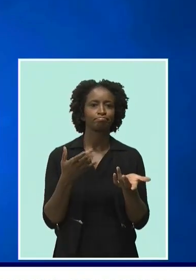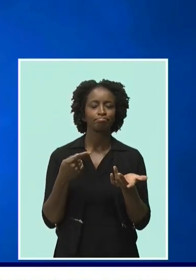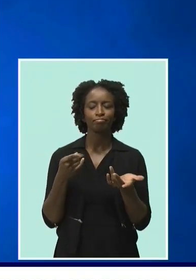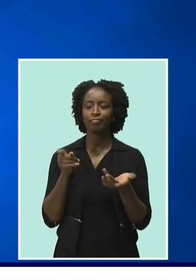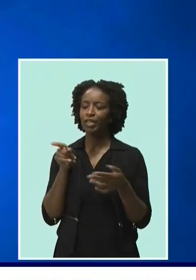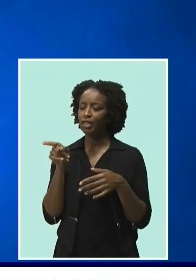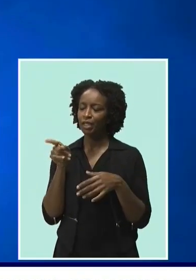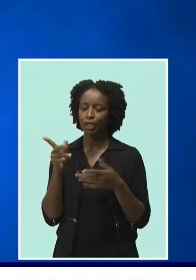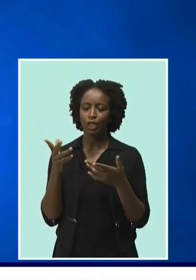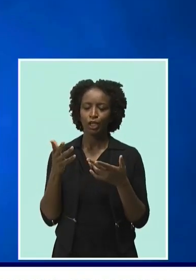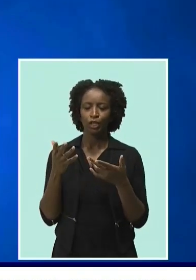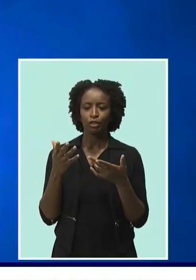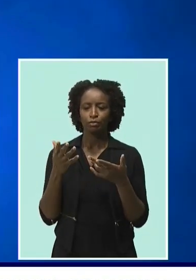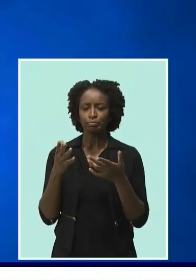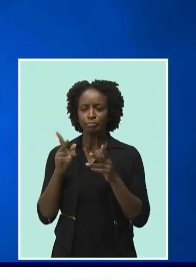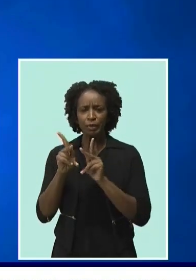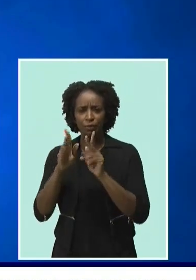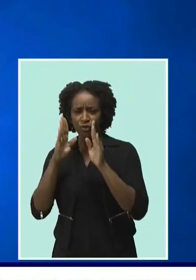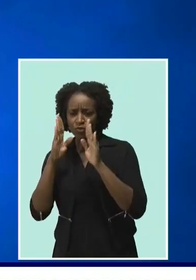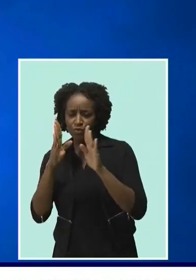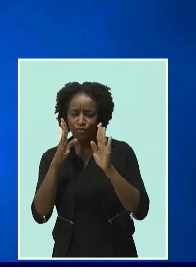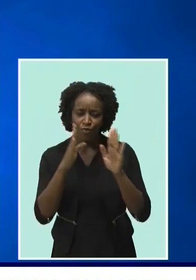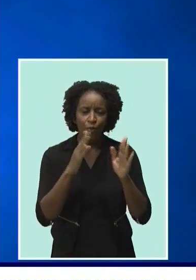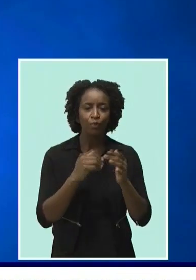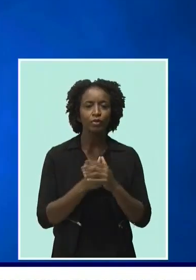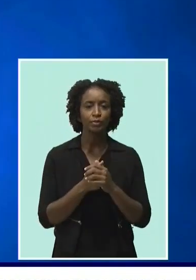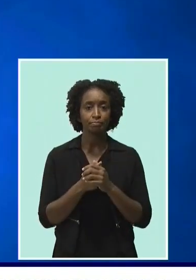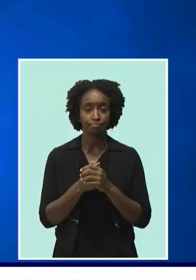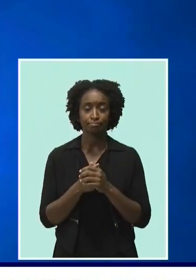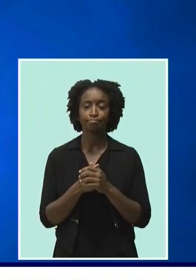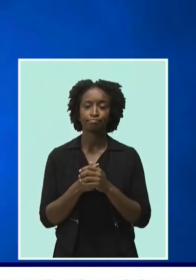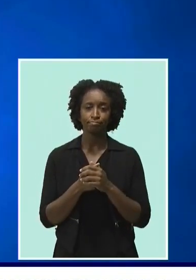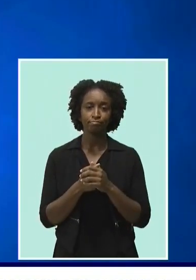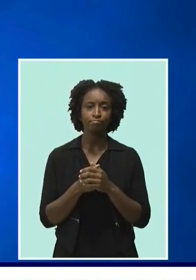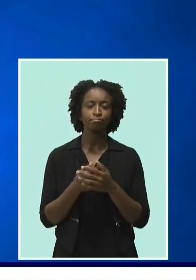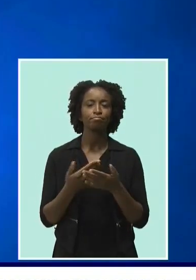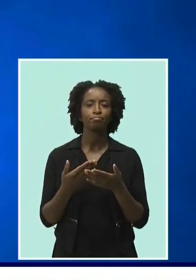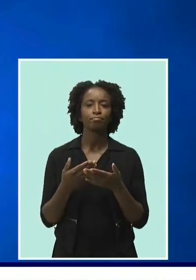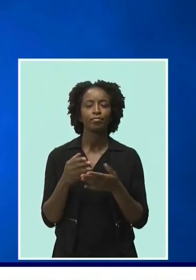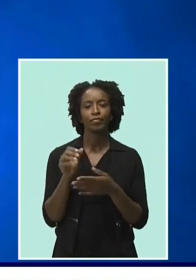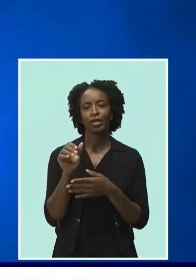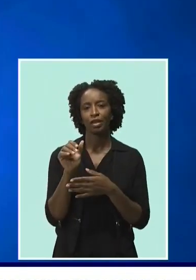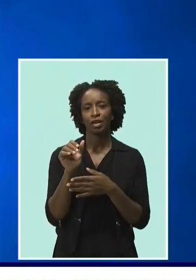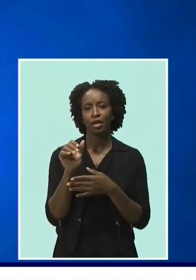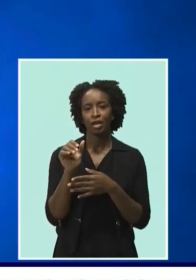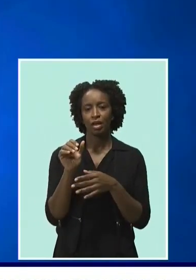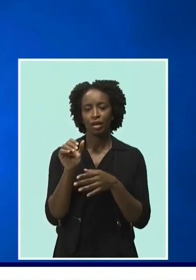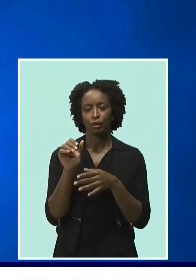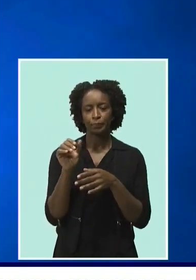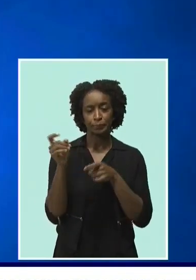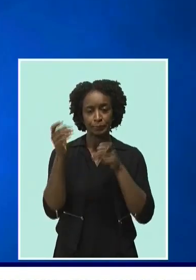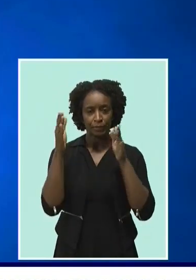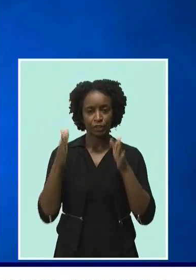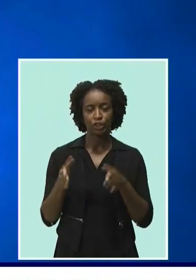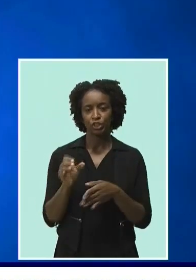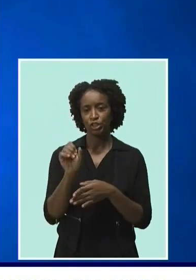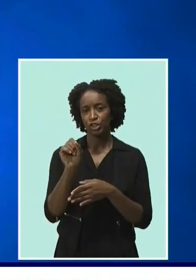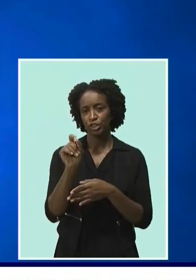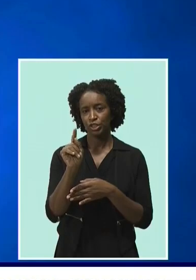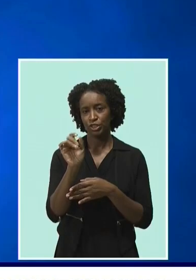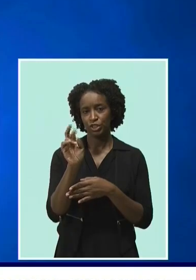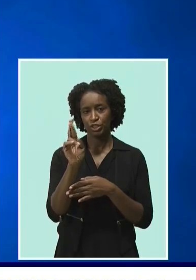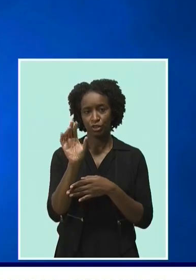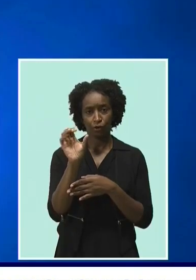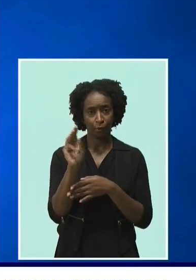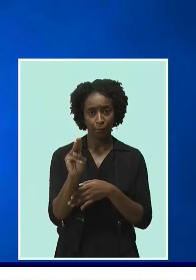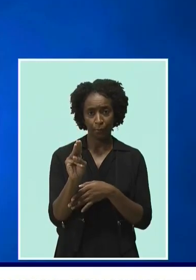compassion. Station manager at Starcom, Anthony Green, said he played an integral role in training the new call-in presenters. We are